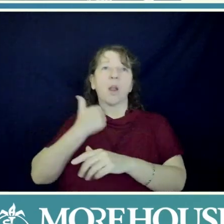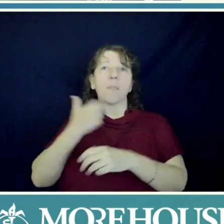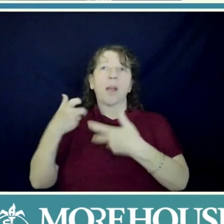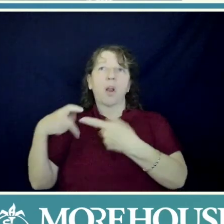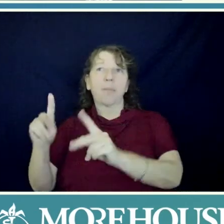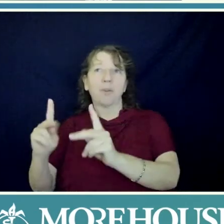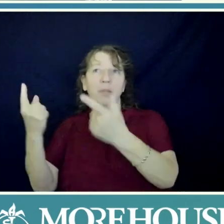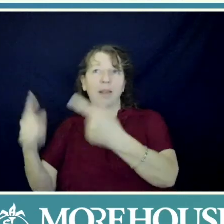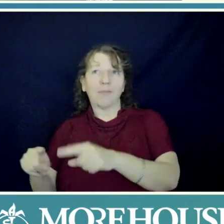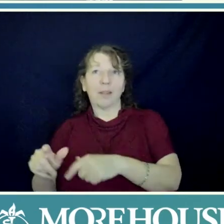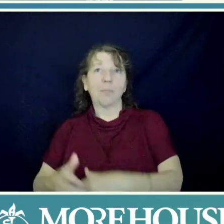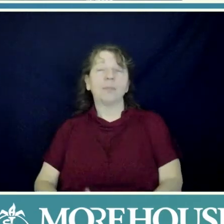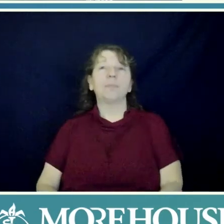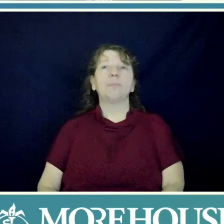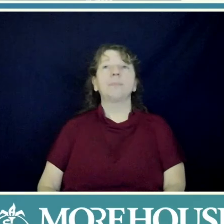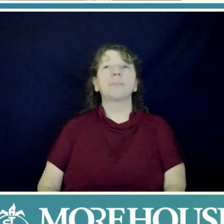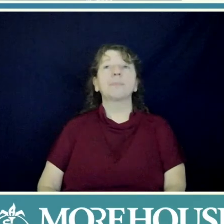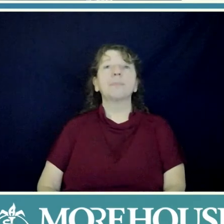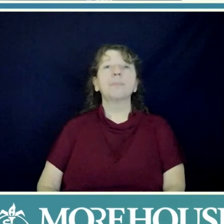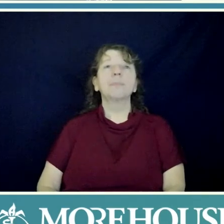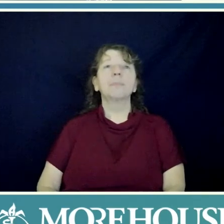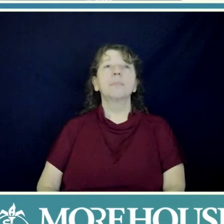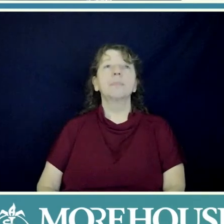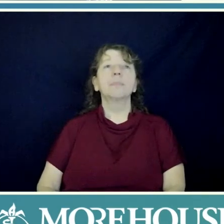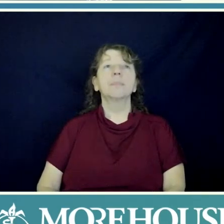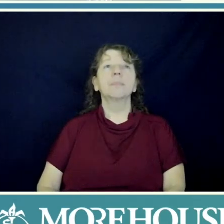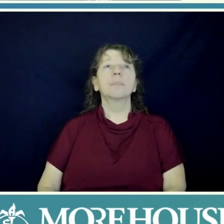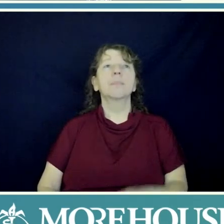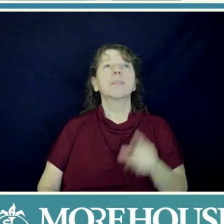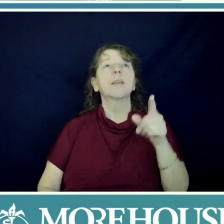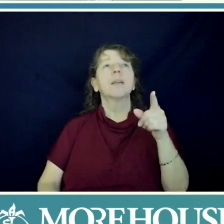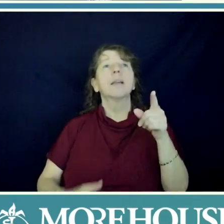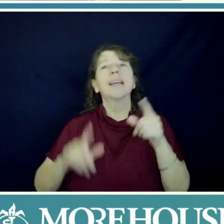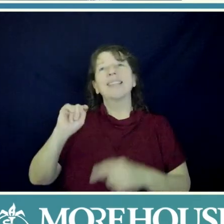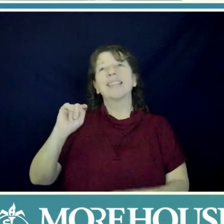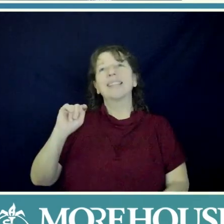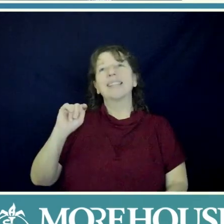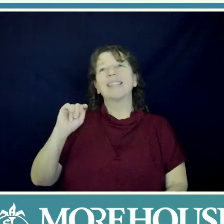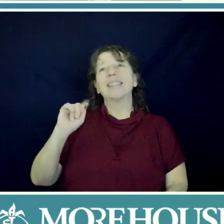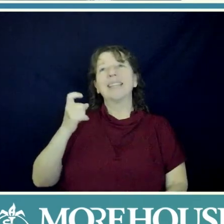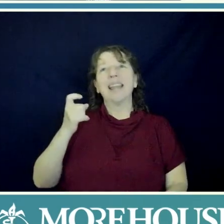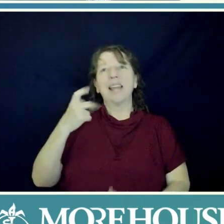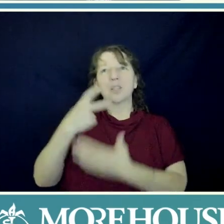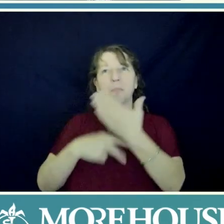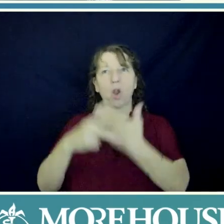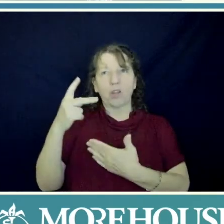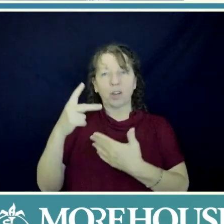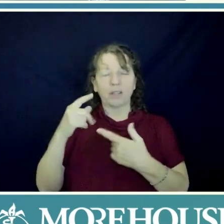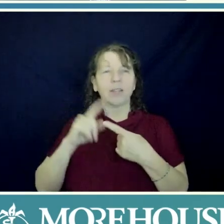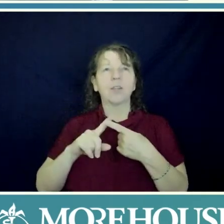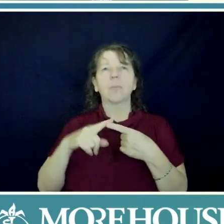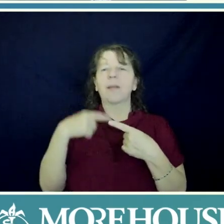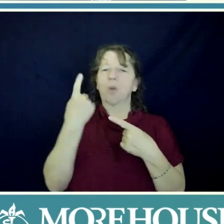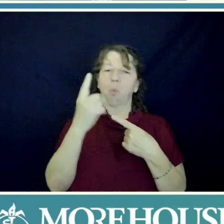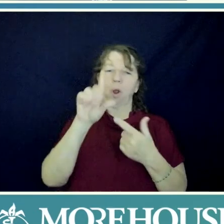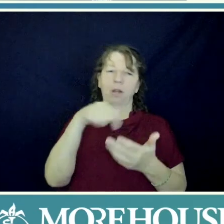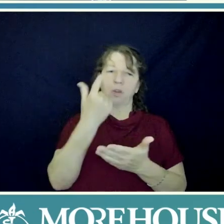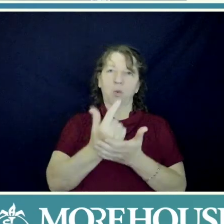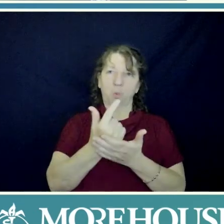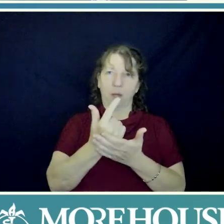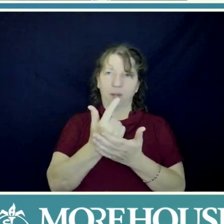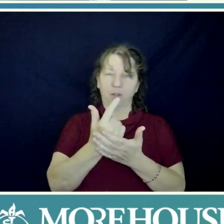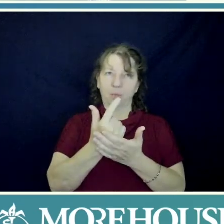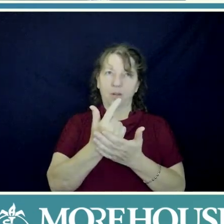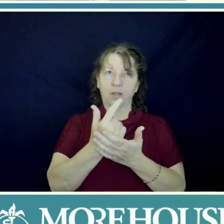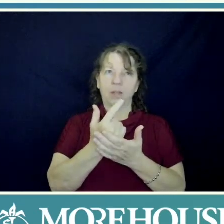Of the TX projects, so far we've had one graduate of the Faculty Development